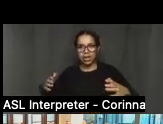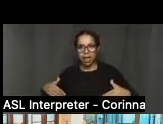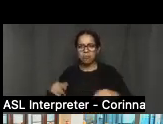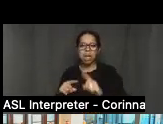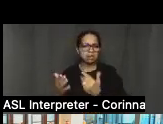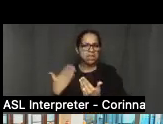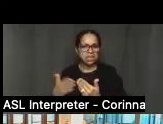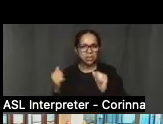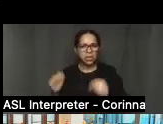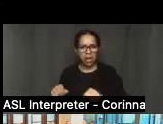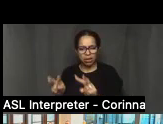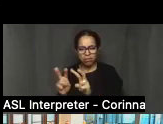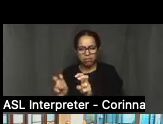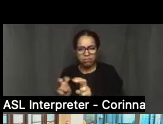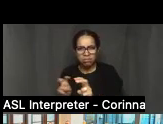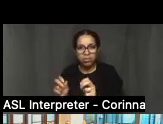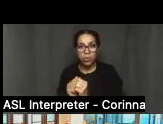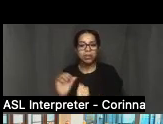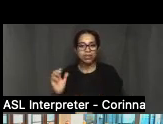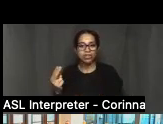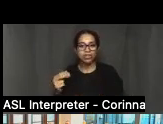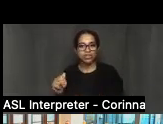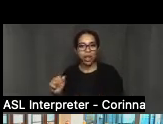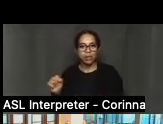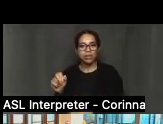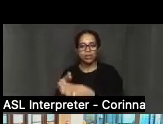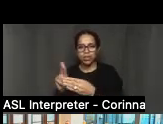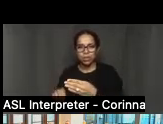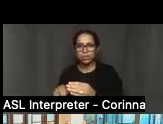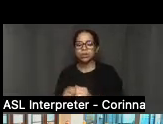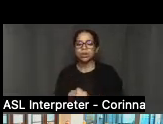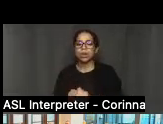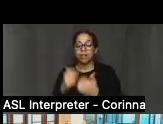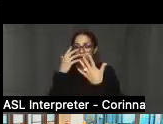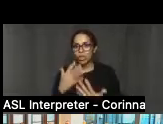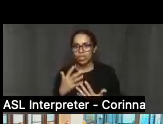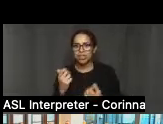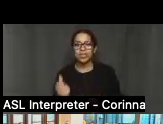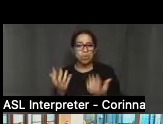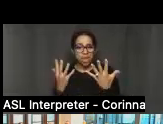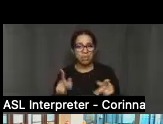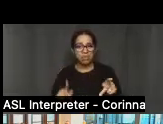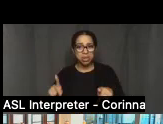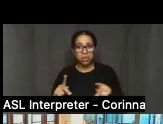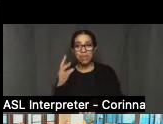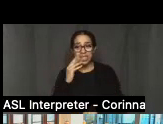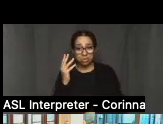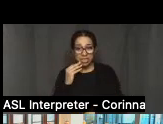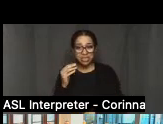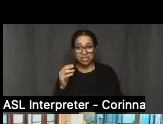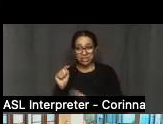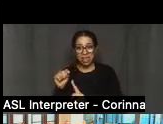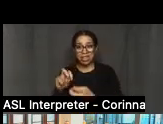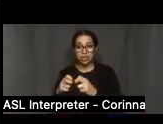with that metric on the CHAS. And unfortunately, because so many people have experienced that, we have a pretty large